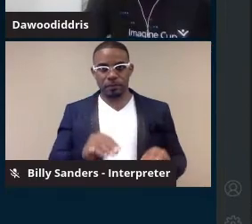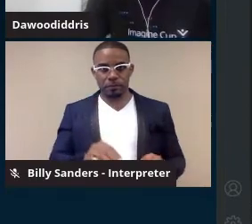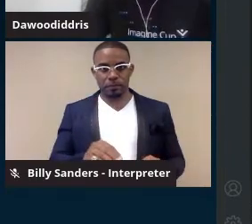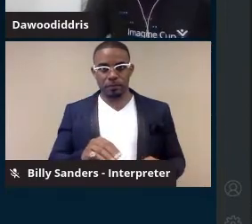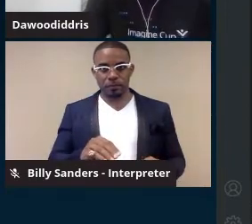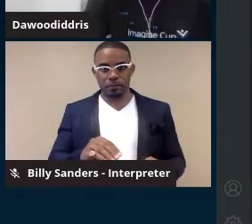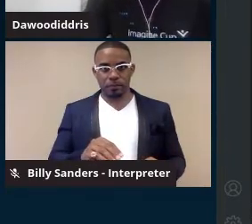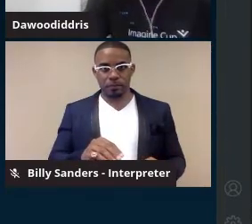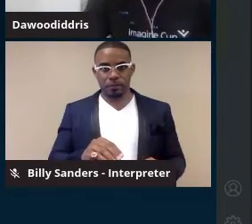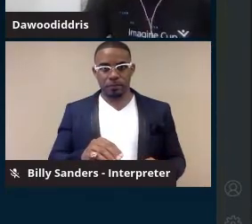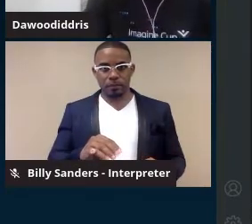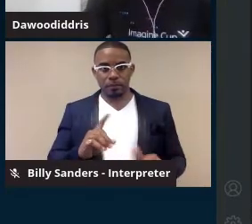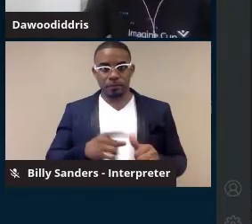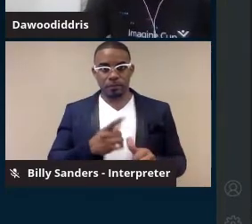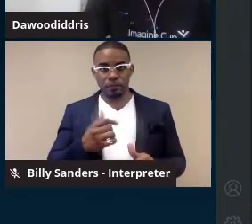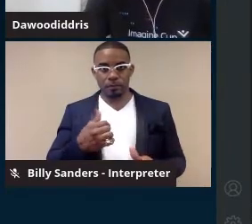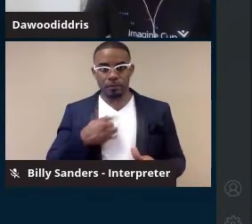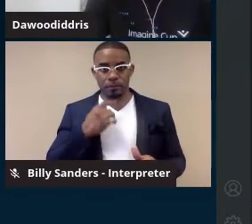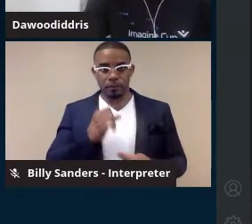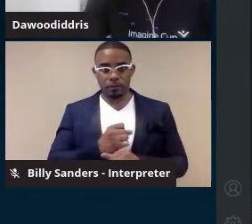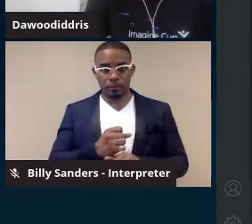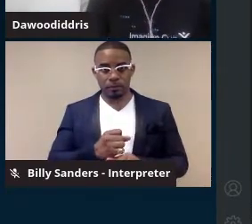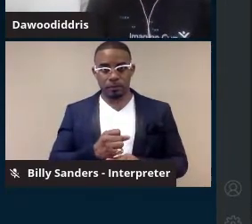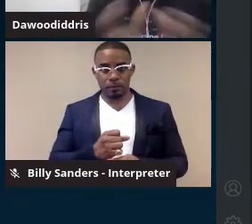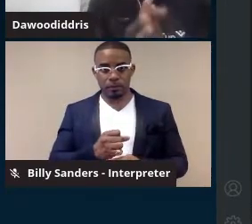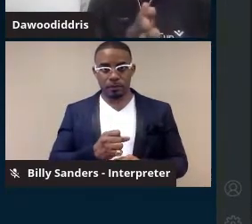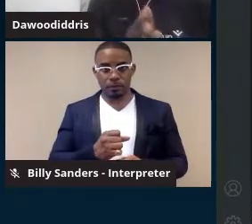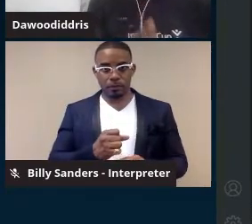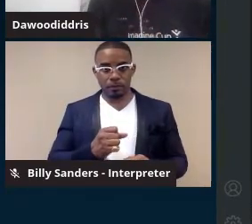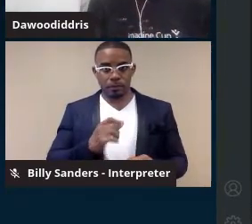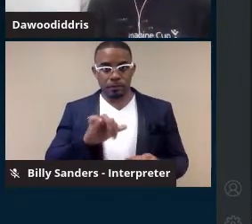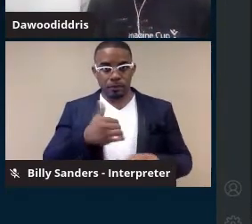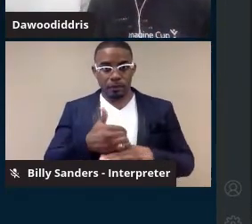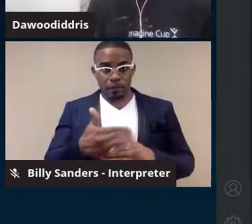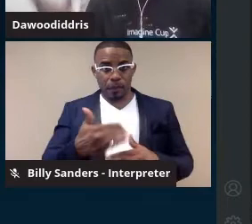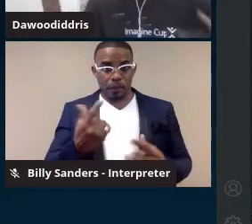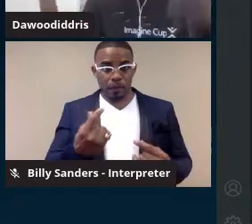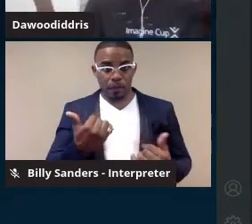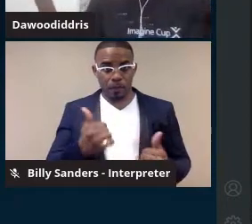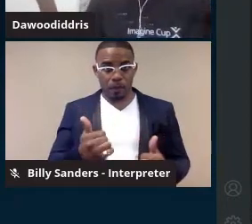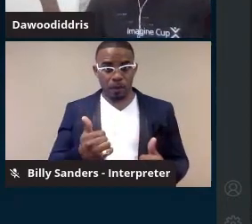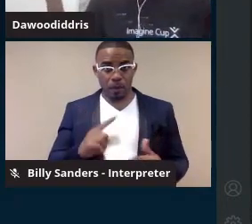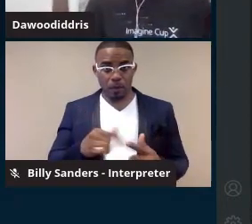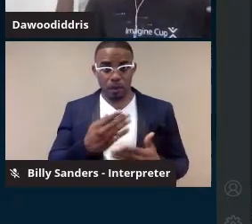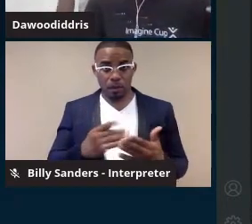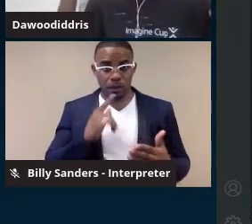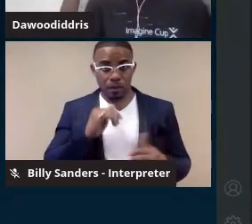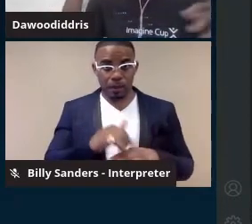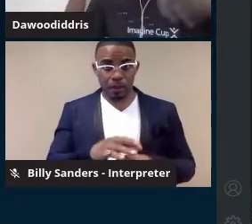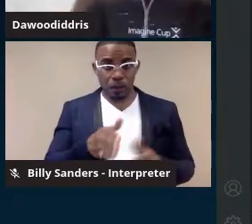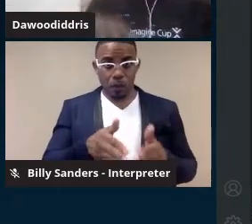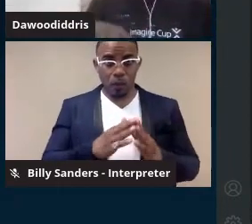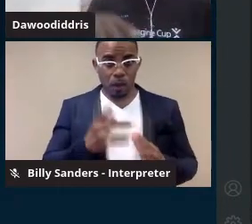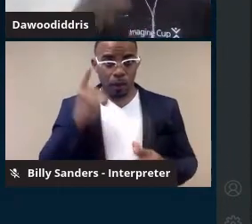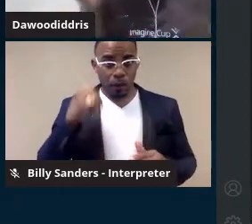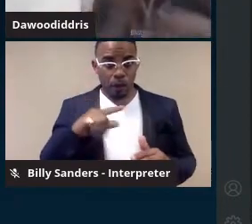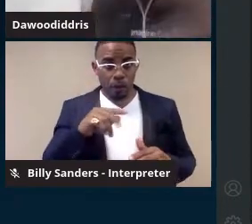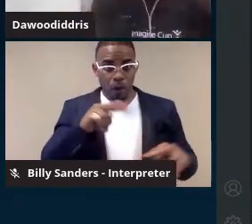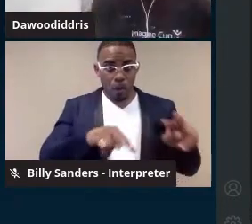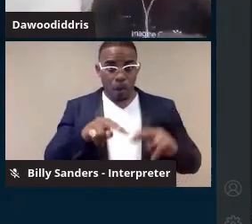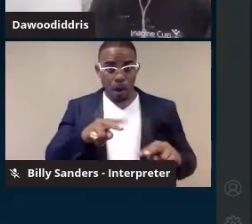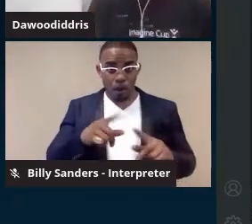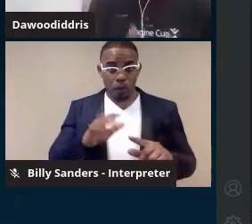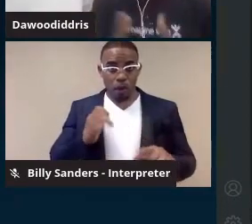MongoDB. Once I actually put in MongoDB, the next thing I'm going to try to do is that when someone is sending a request from, the browser to